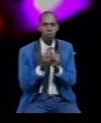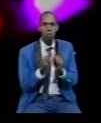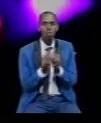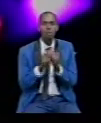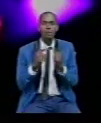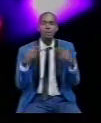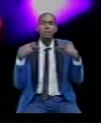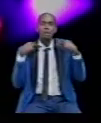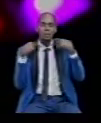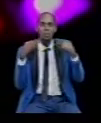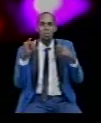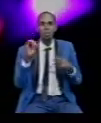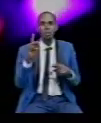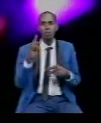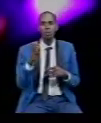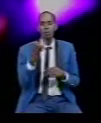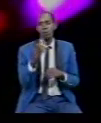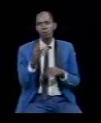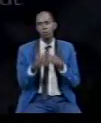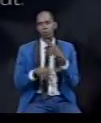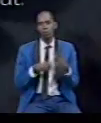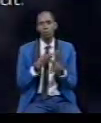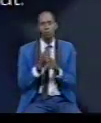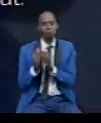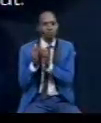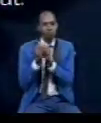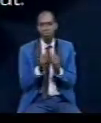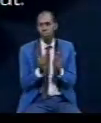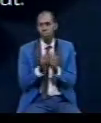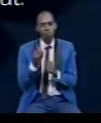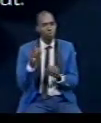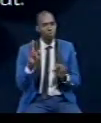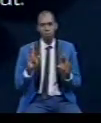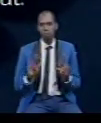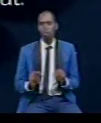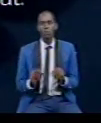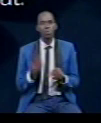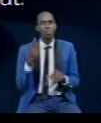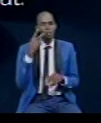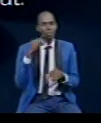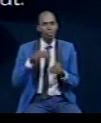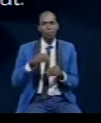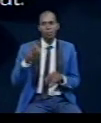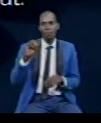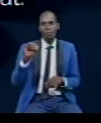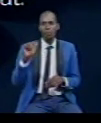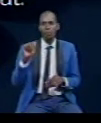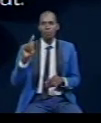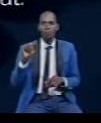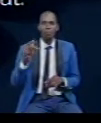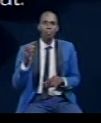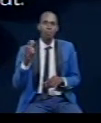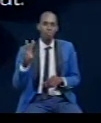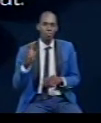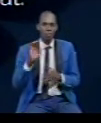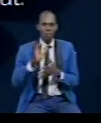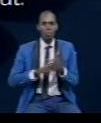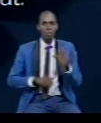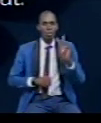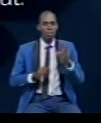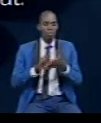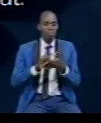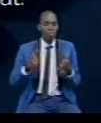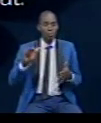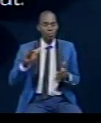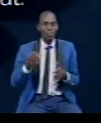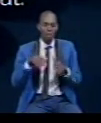world along with you. Matthew chapter 7, we're looking at verse 13. "Enter